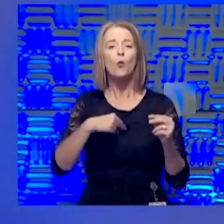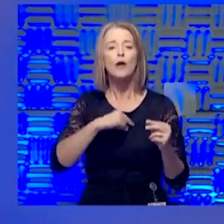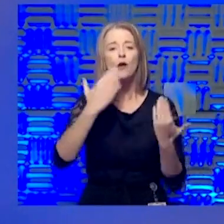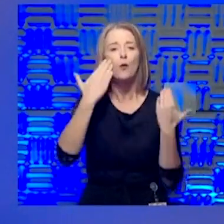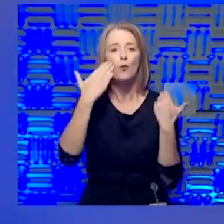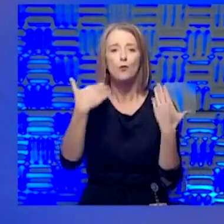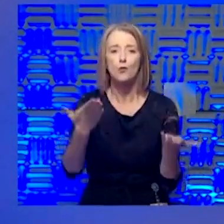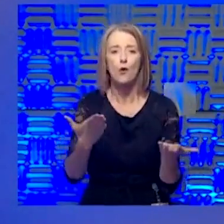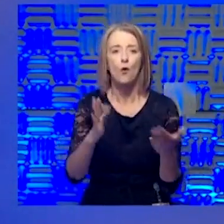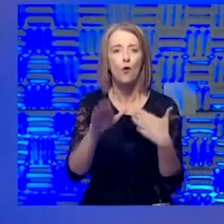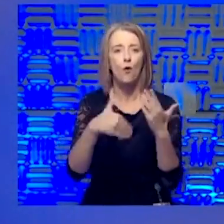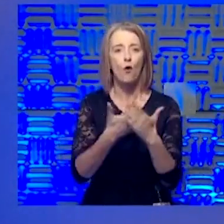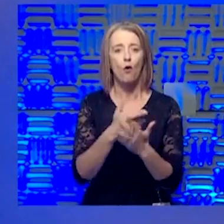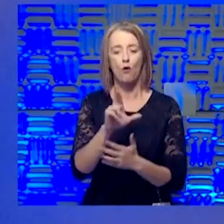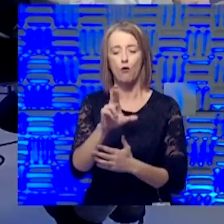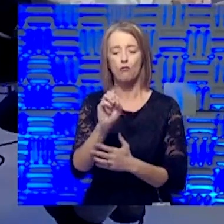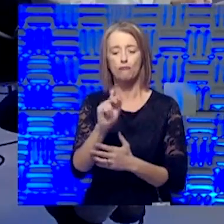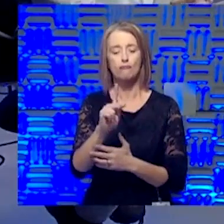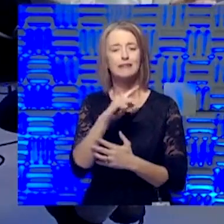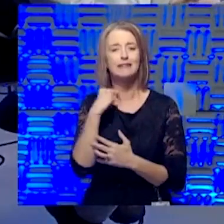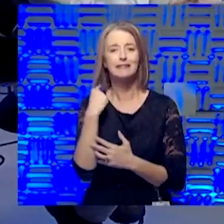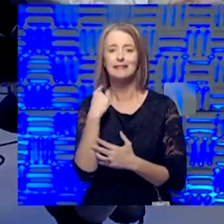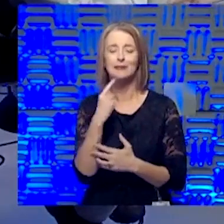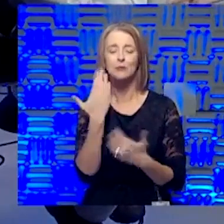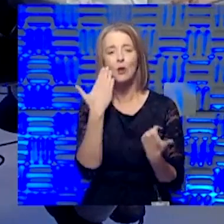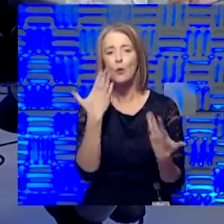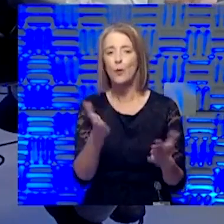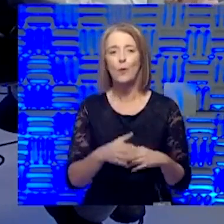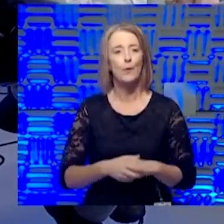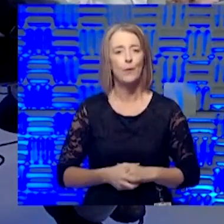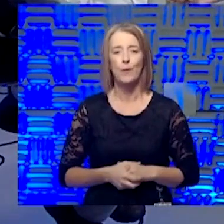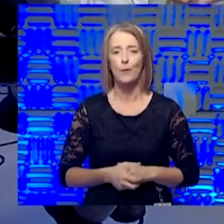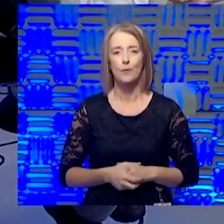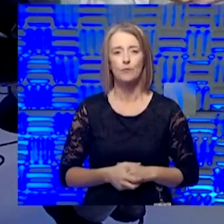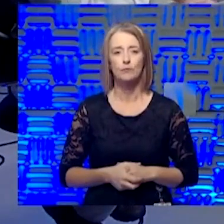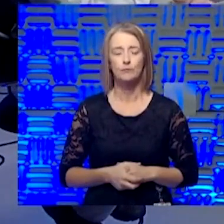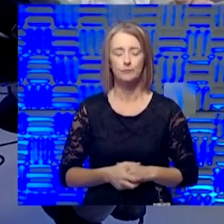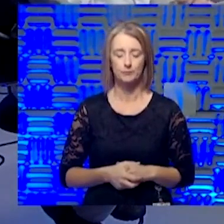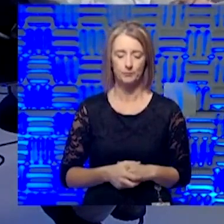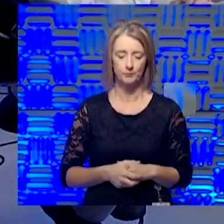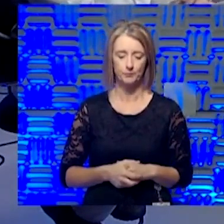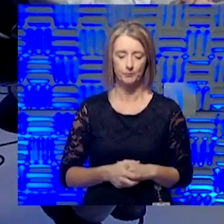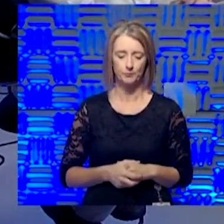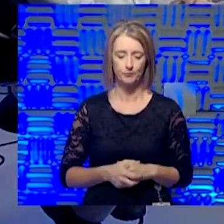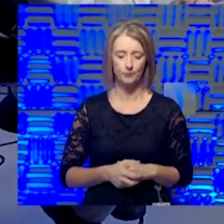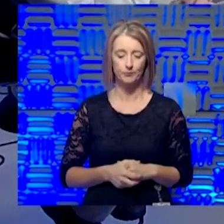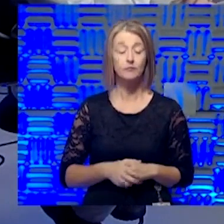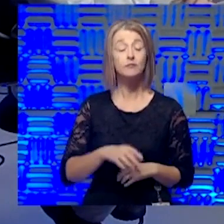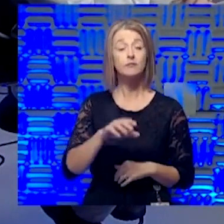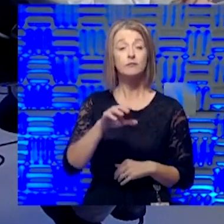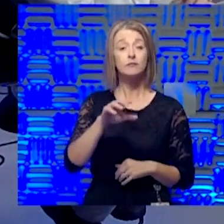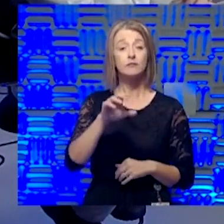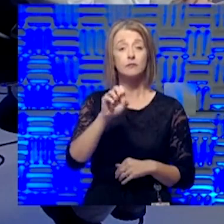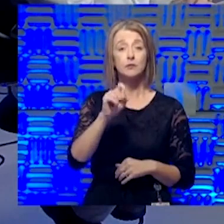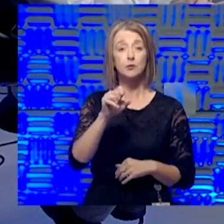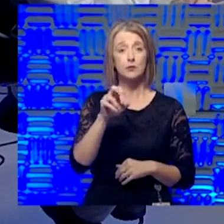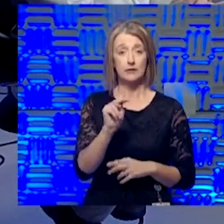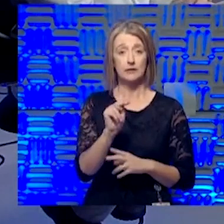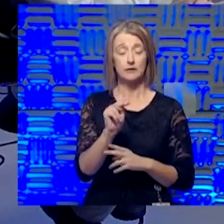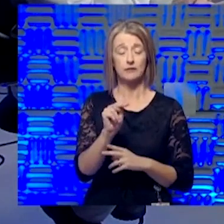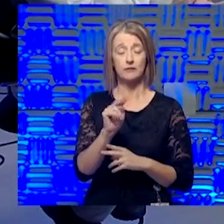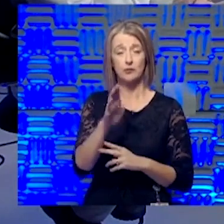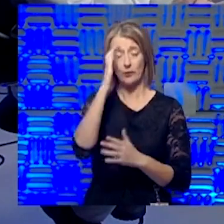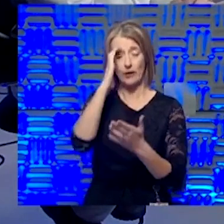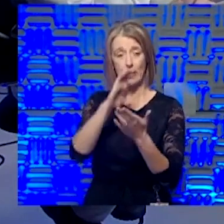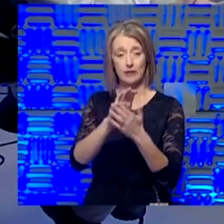what all the risk factors are for that. Indeed. And Ms. Robare, Mrs. Robare, you pointed out that your